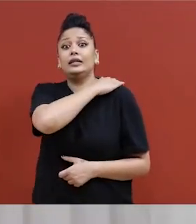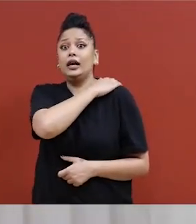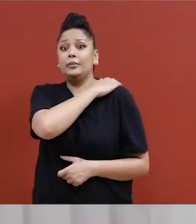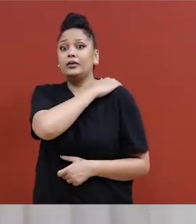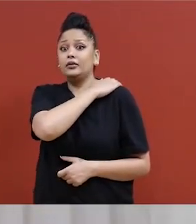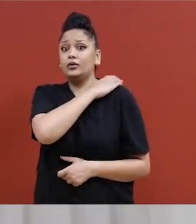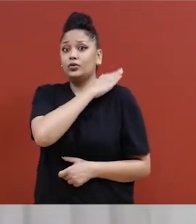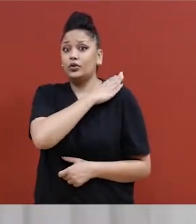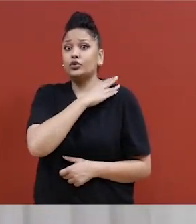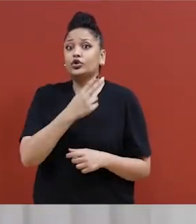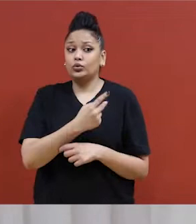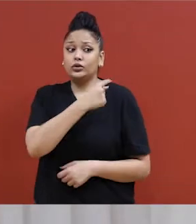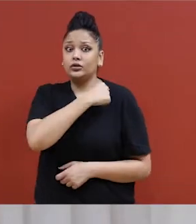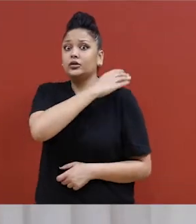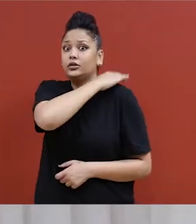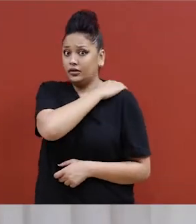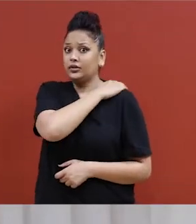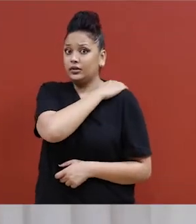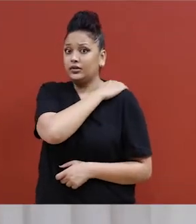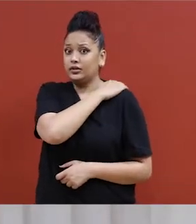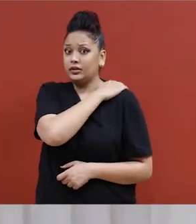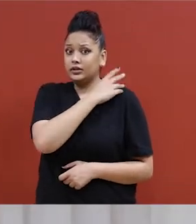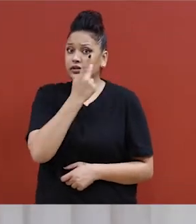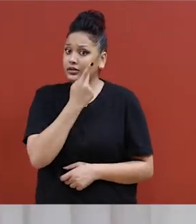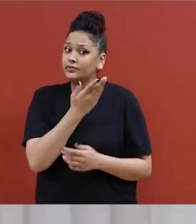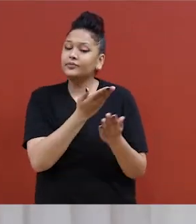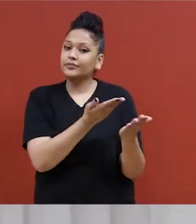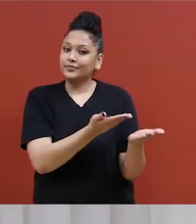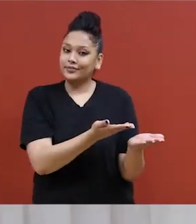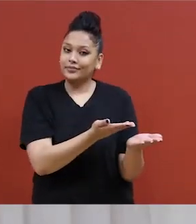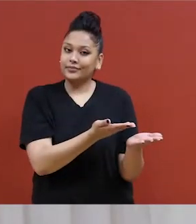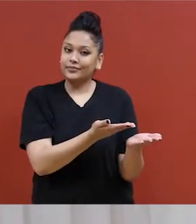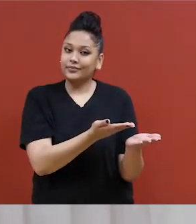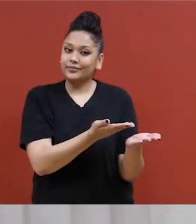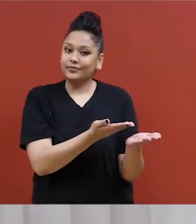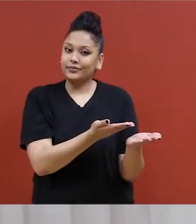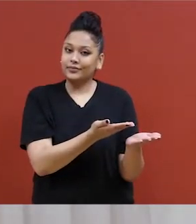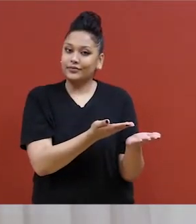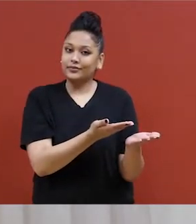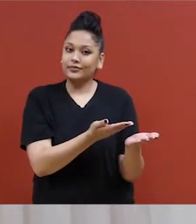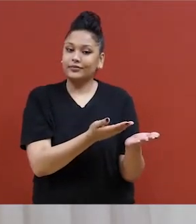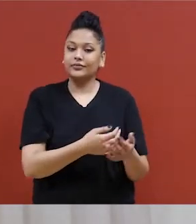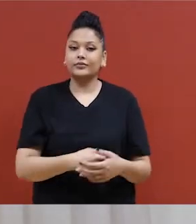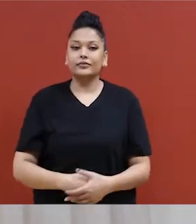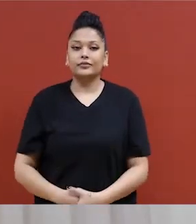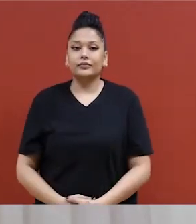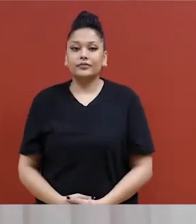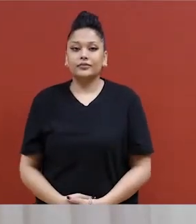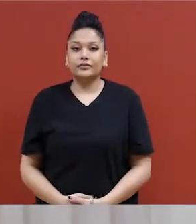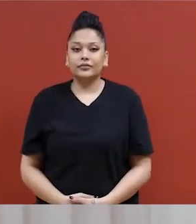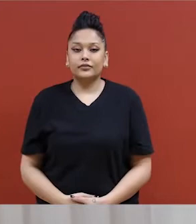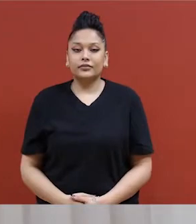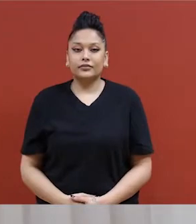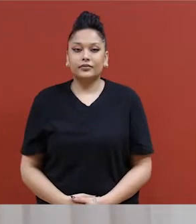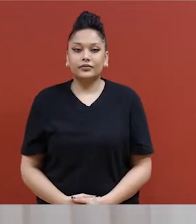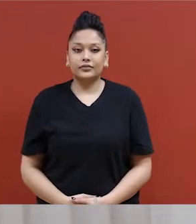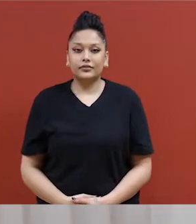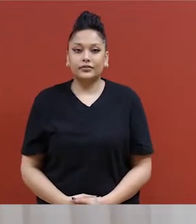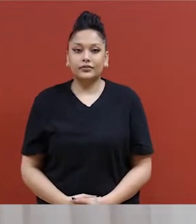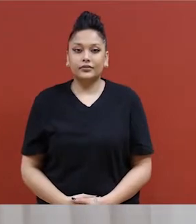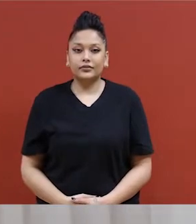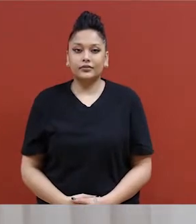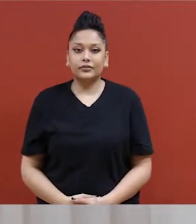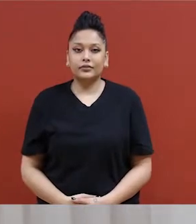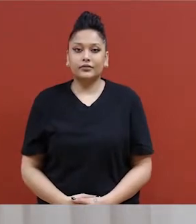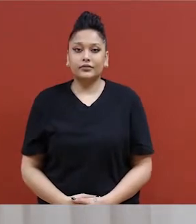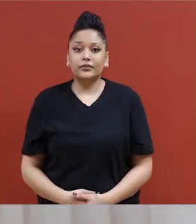do that in slow motion. I made a straight hand. I'm coming diagonally up and